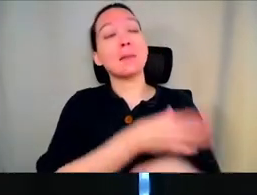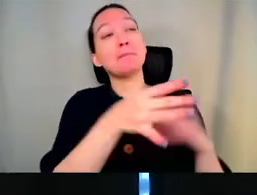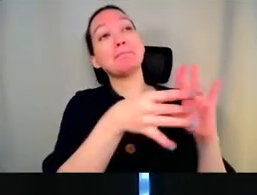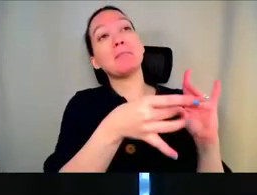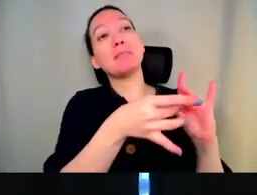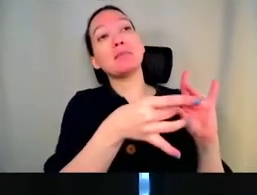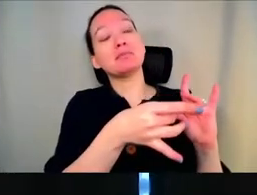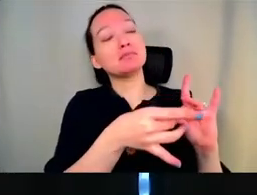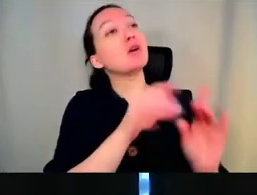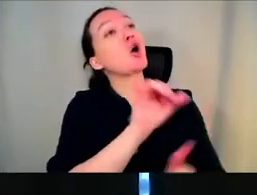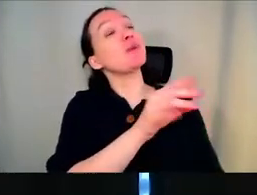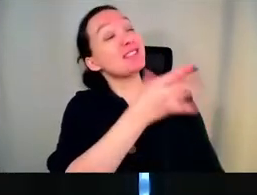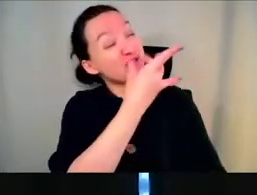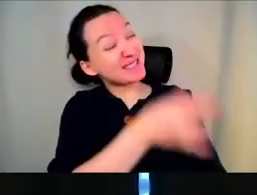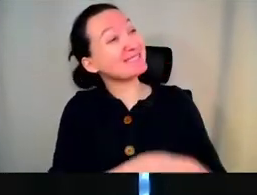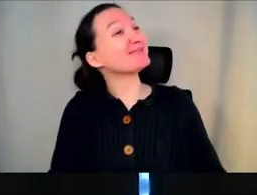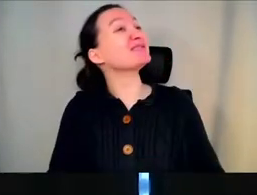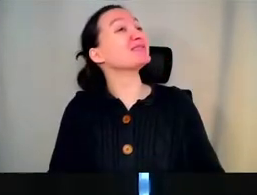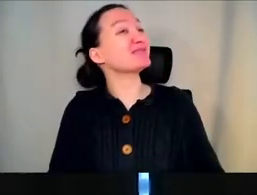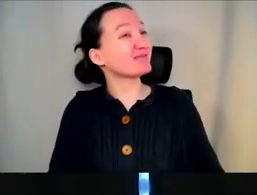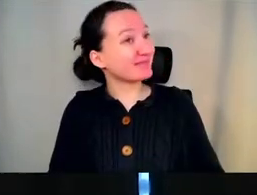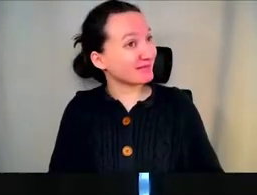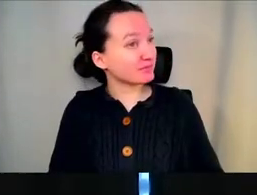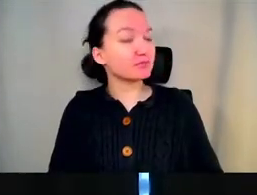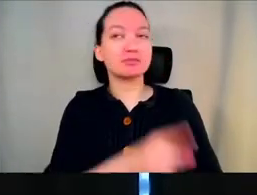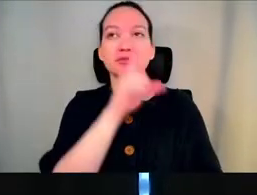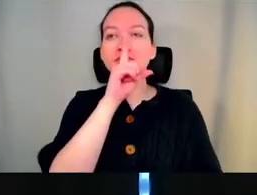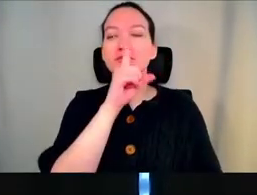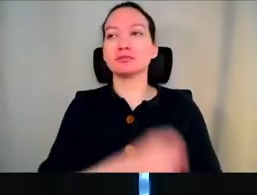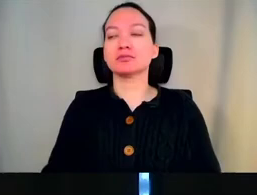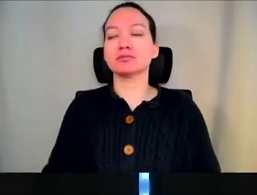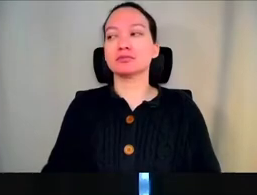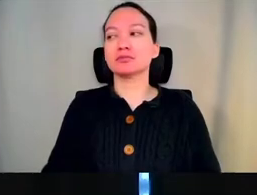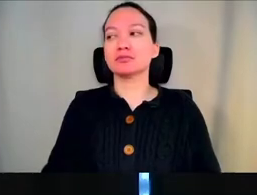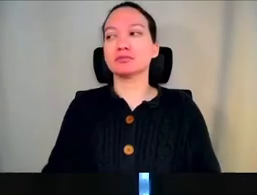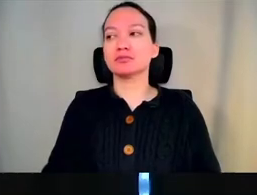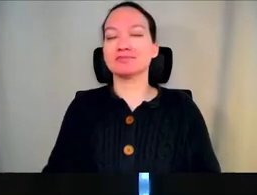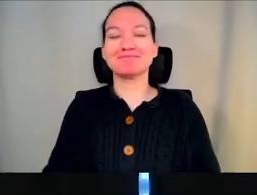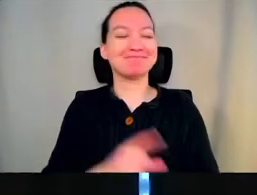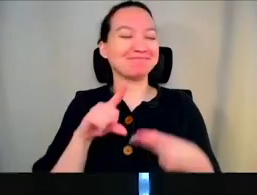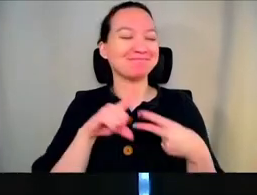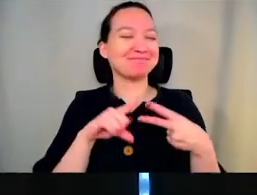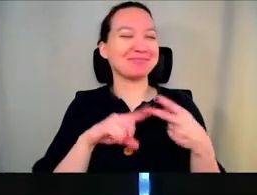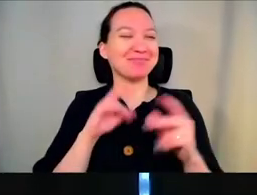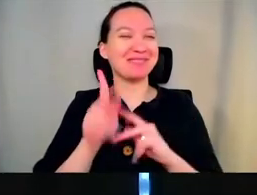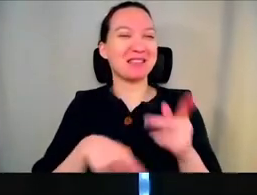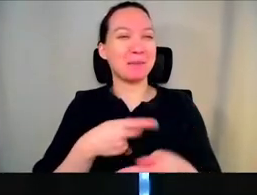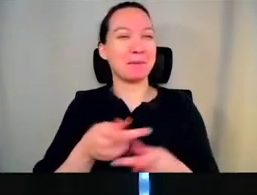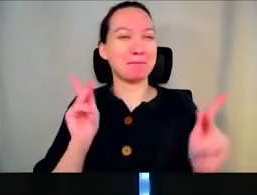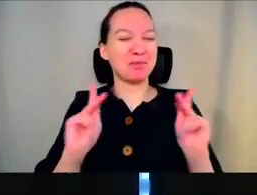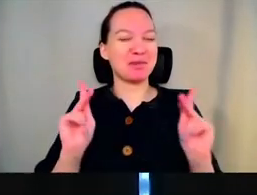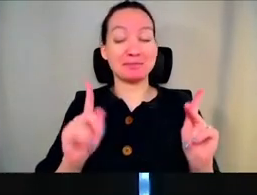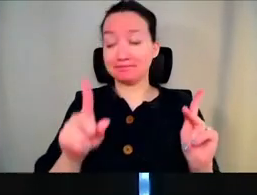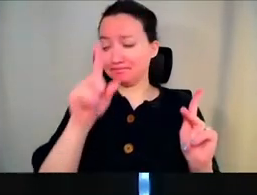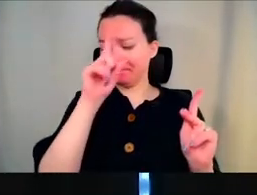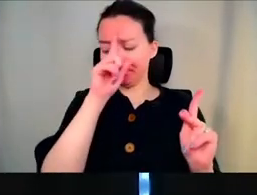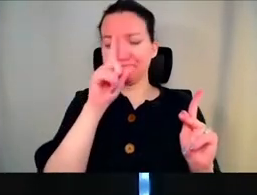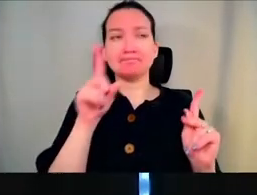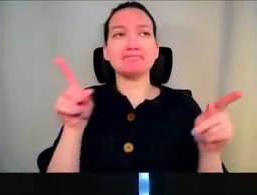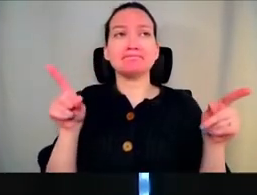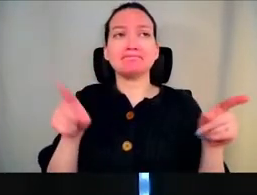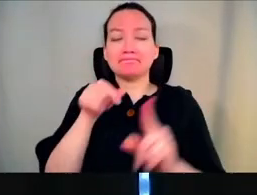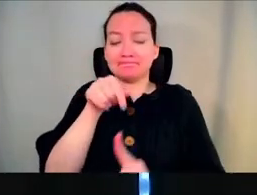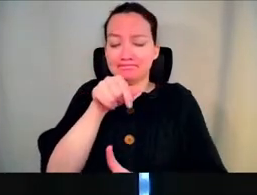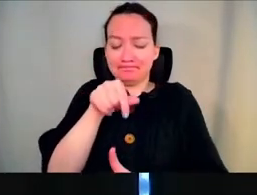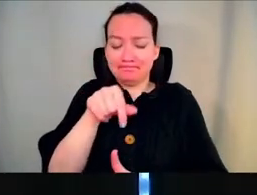whatever and that's really interesting, or whatever, and doesn't say something. So there's those two kinds of people, okay? And I think what this is getting